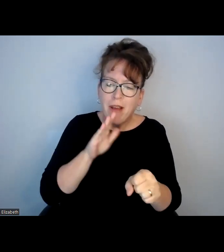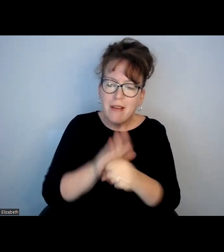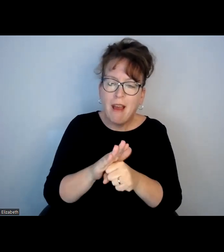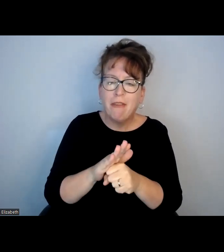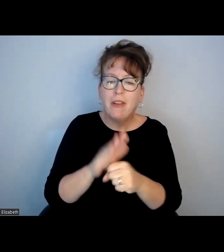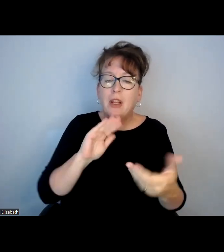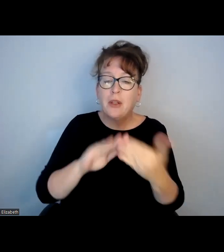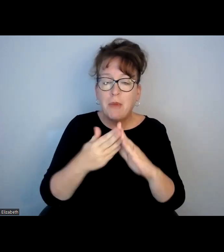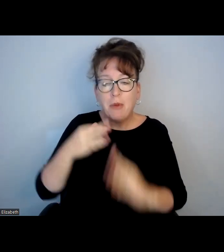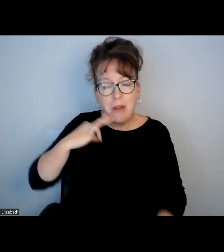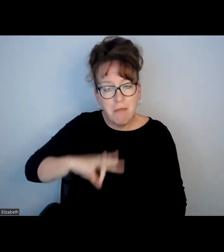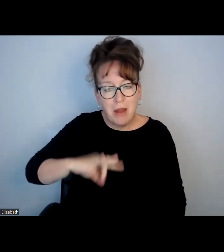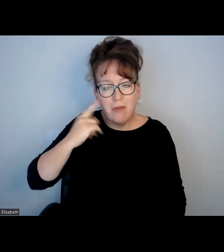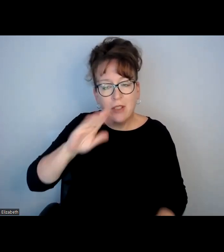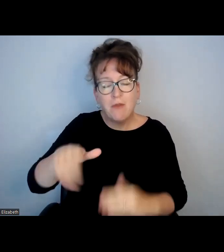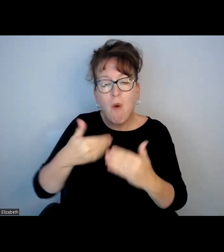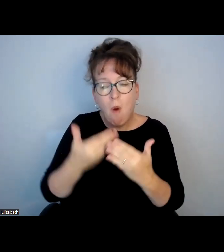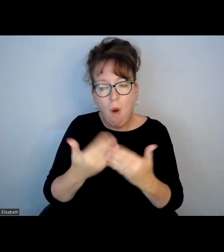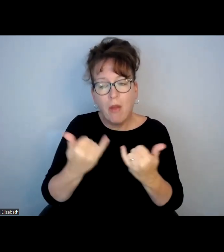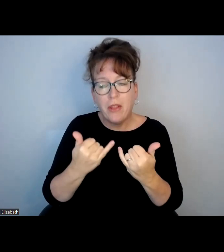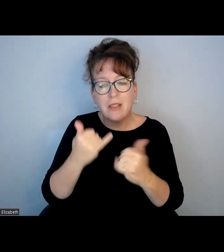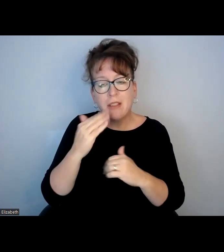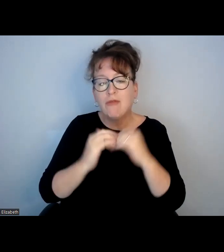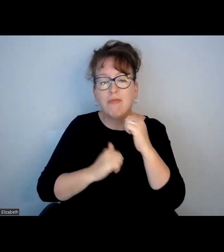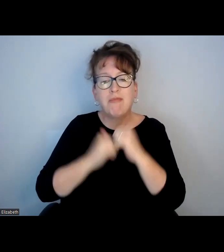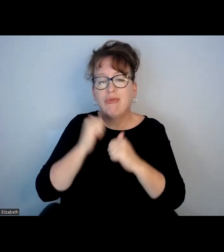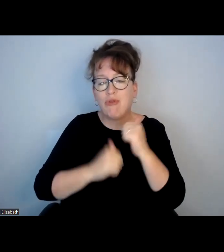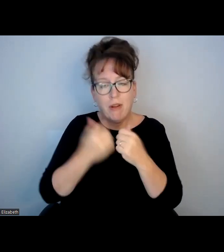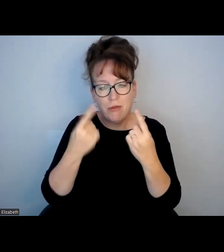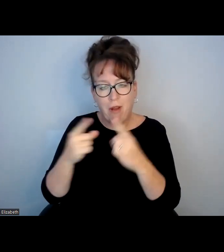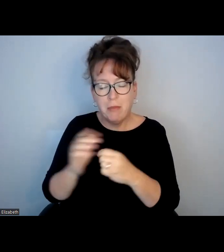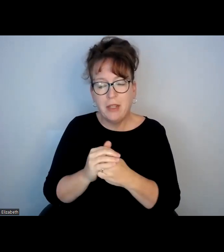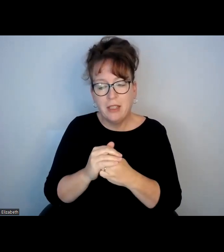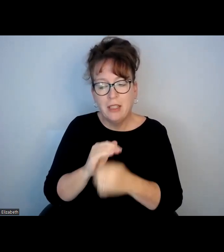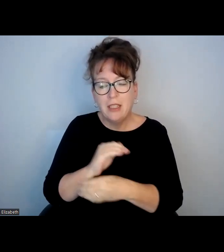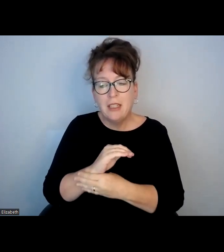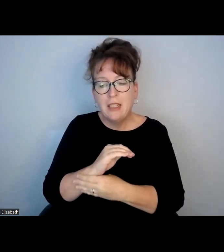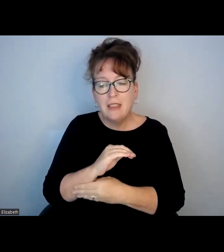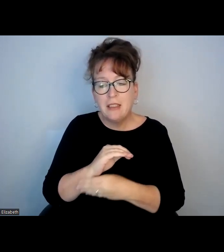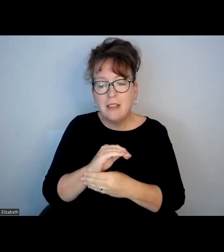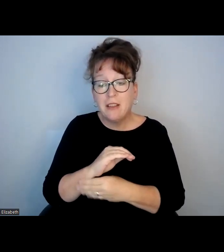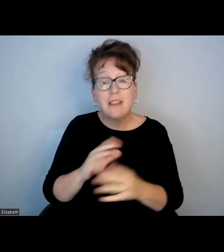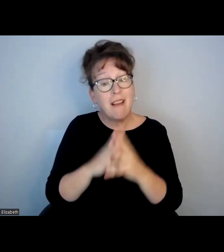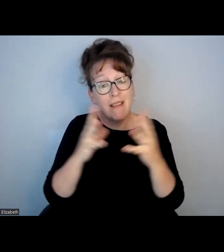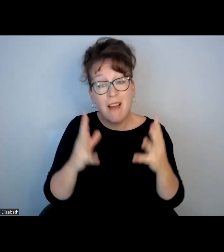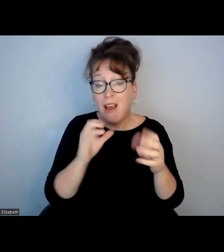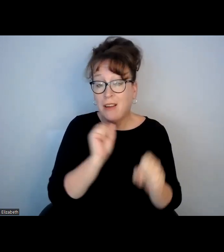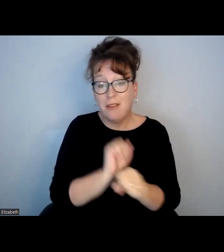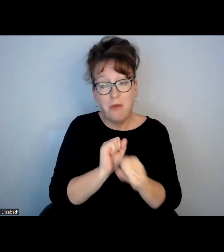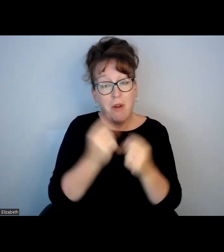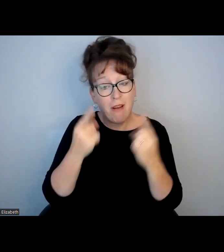for a lot of this infrastructure that's going to be deployed. And so there's really a lot of effort underway right now to try to